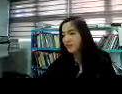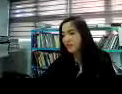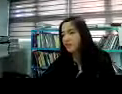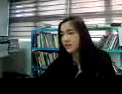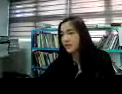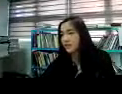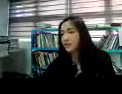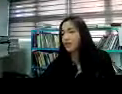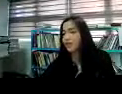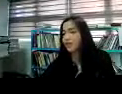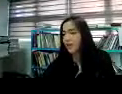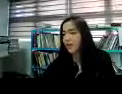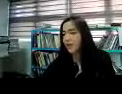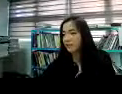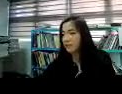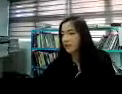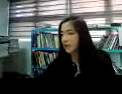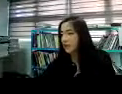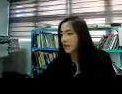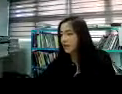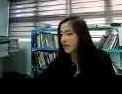For example, ito po, we have